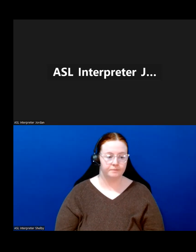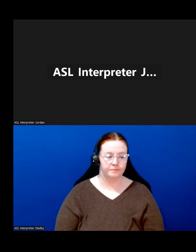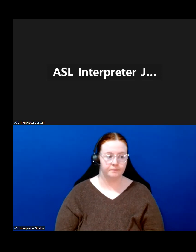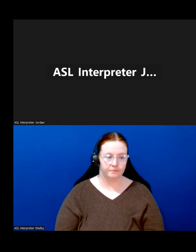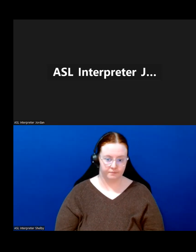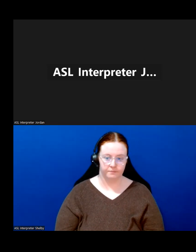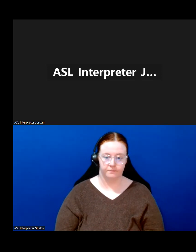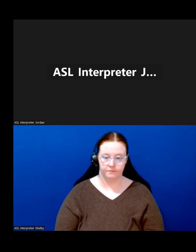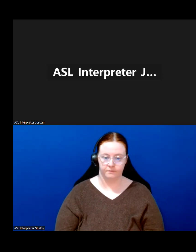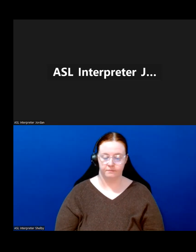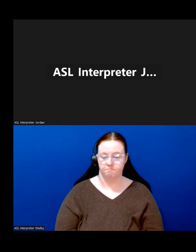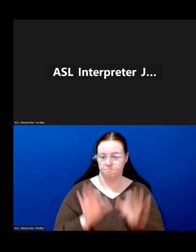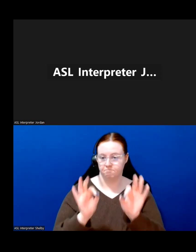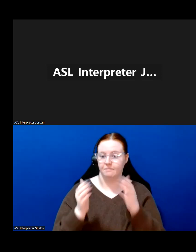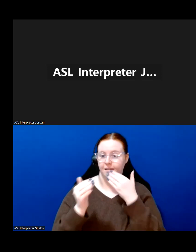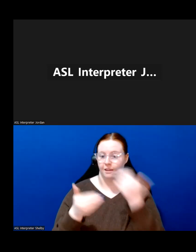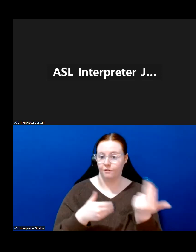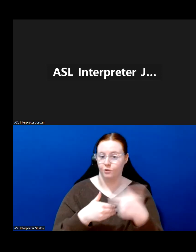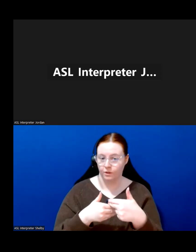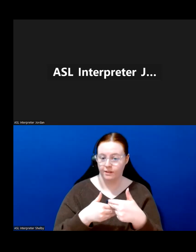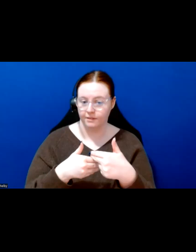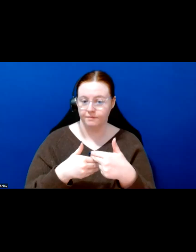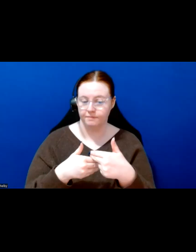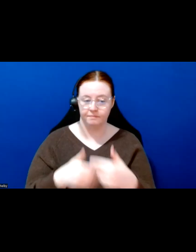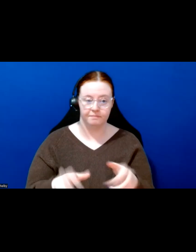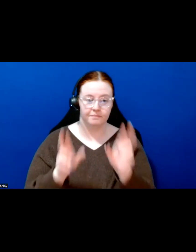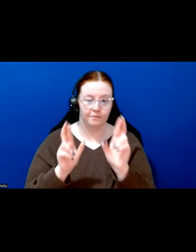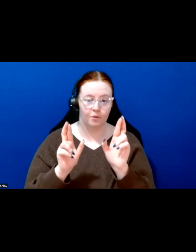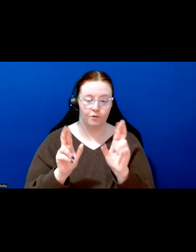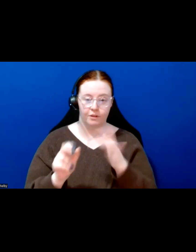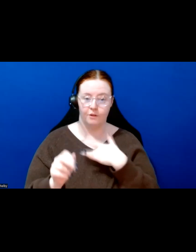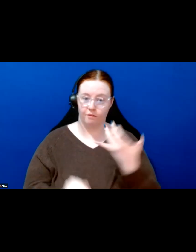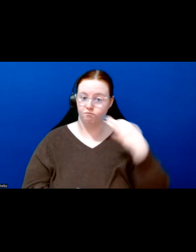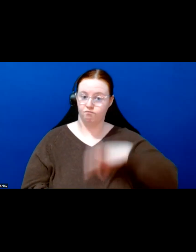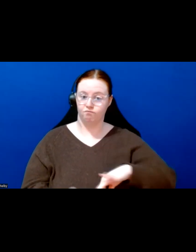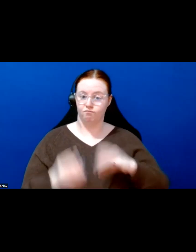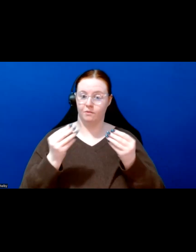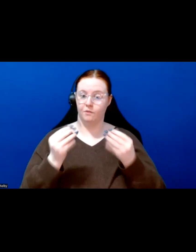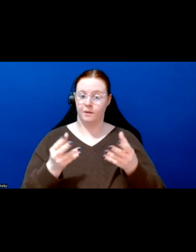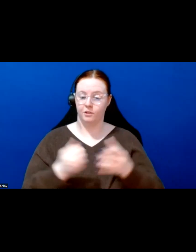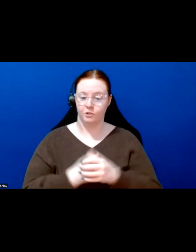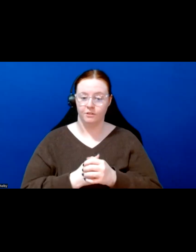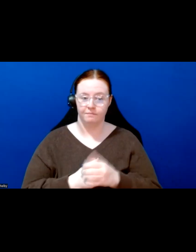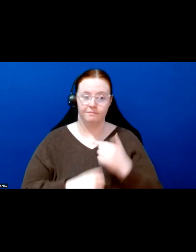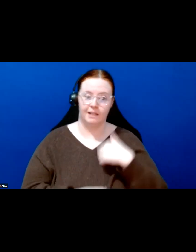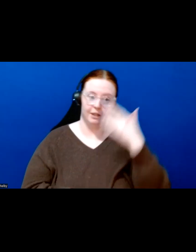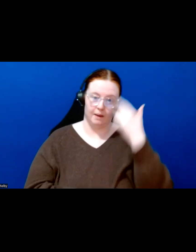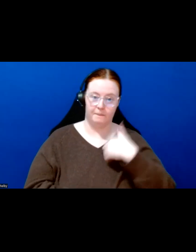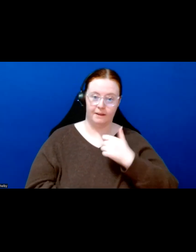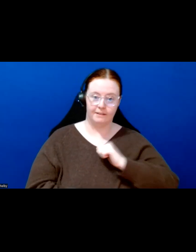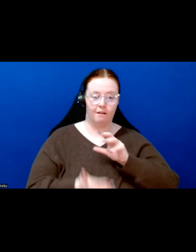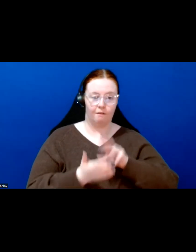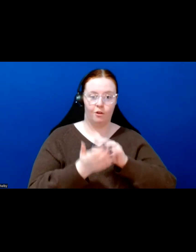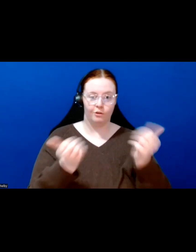Okay, if not, well, thank you so much for joining today's session. I hope that you found it extremely informative. I know I did, and I learned a lot about the site and